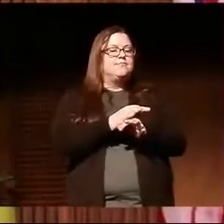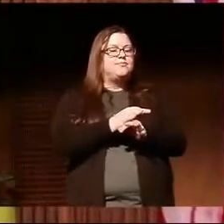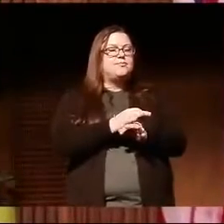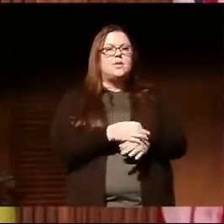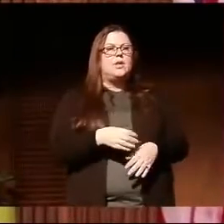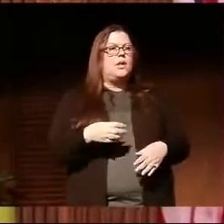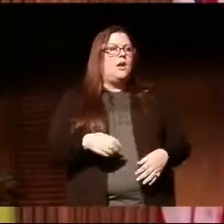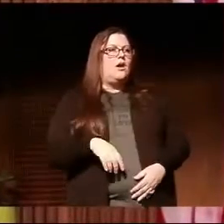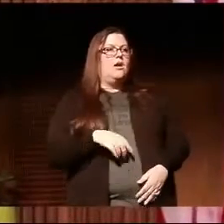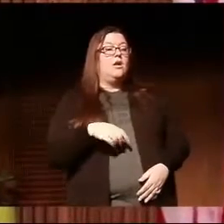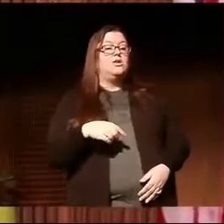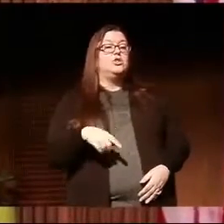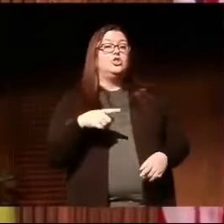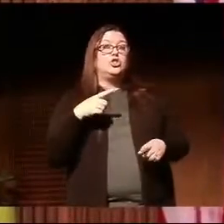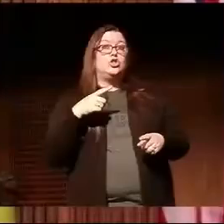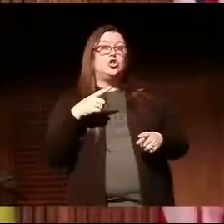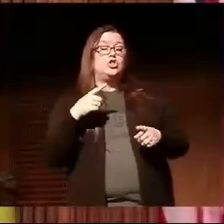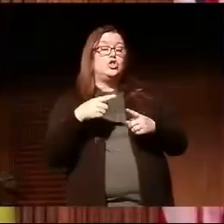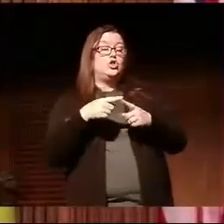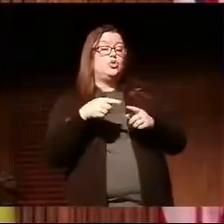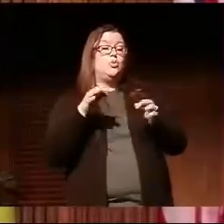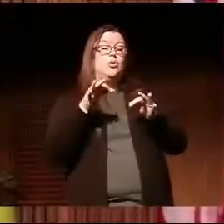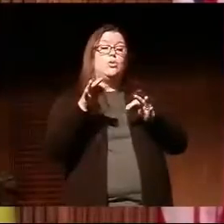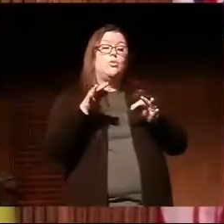Do not fear, only believe.